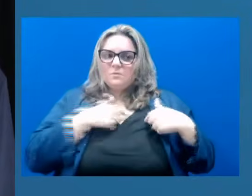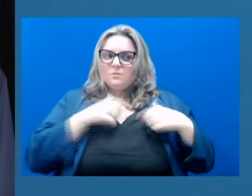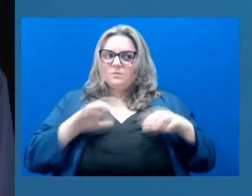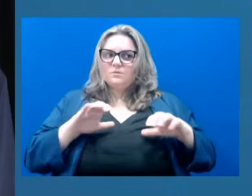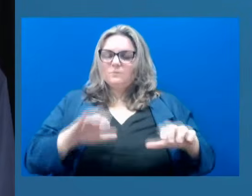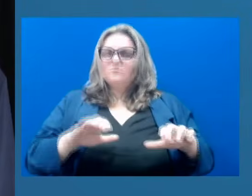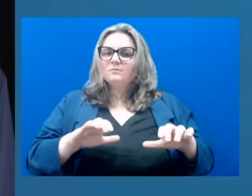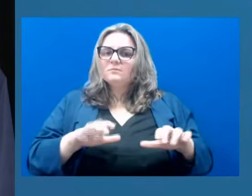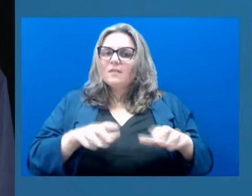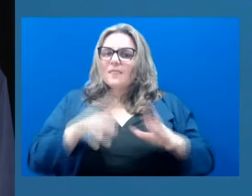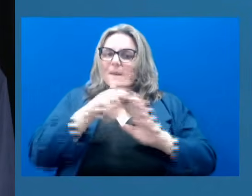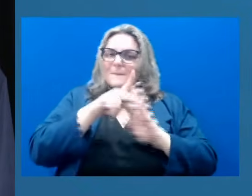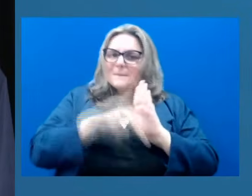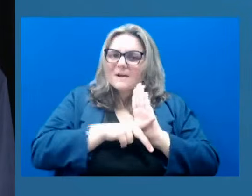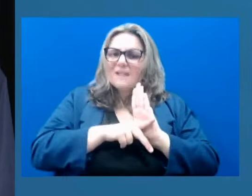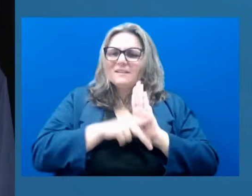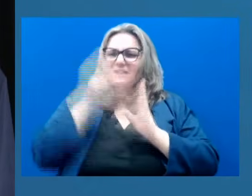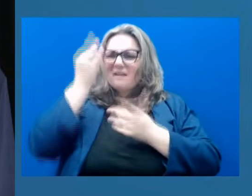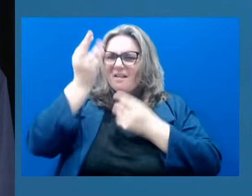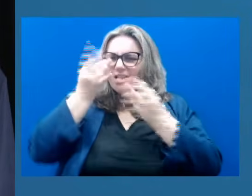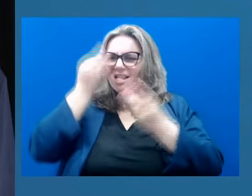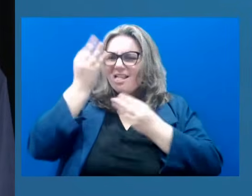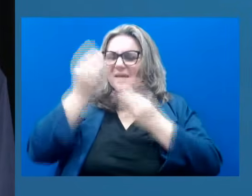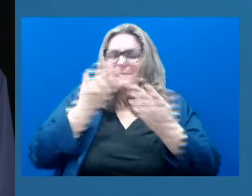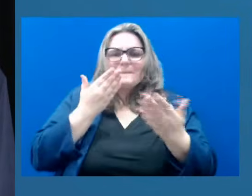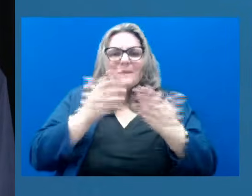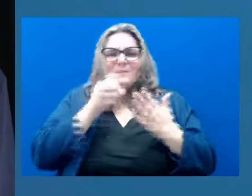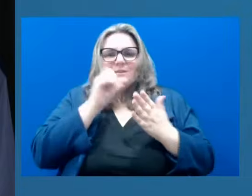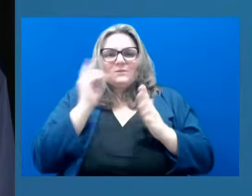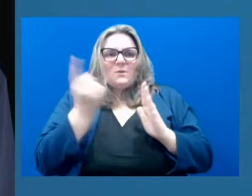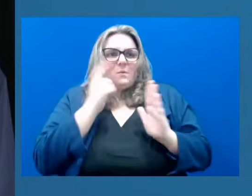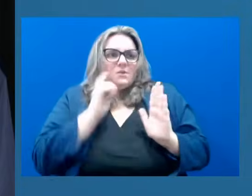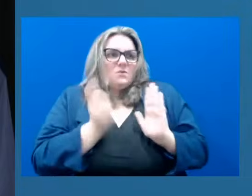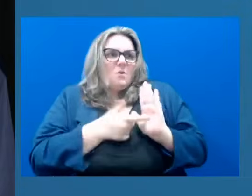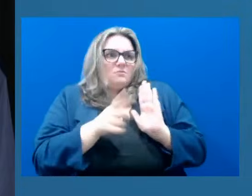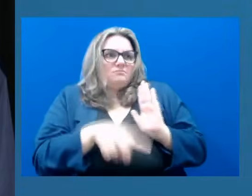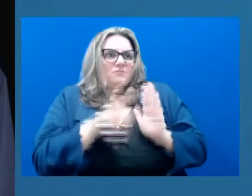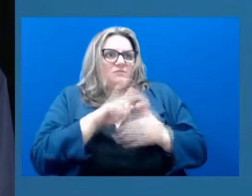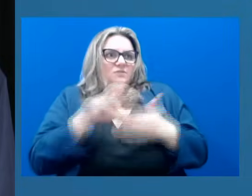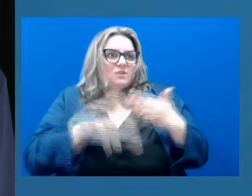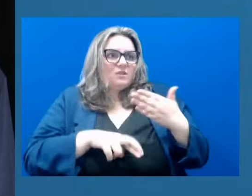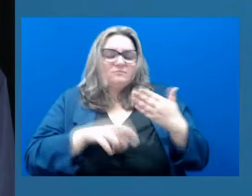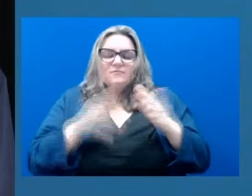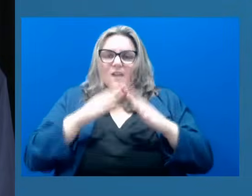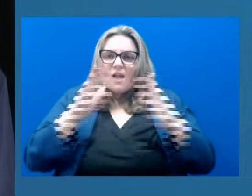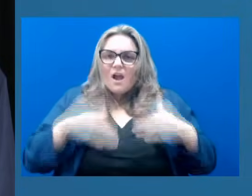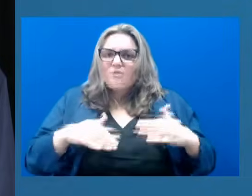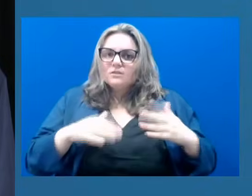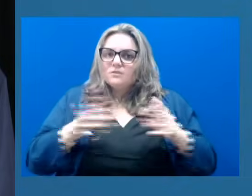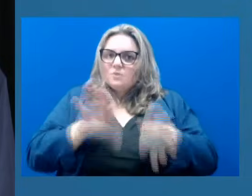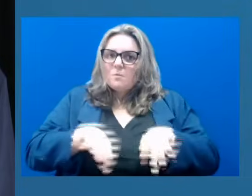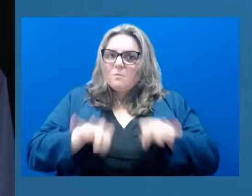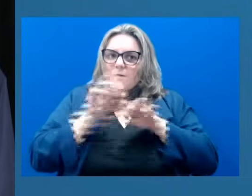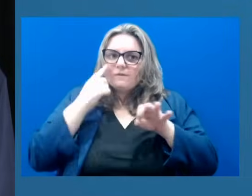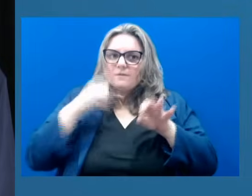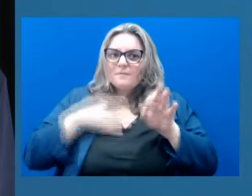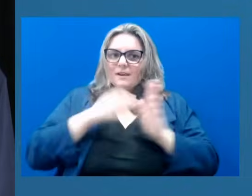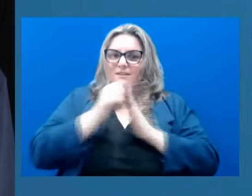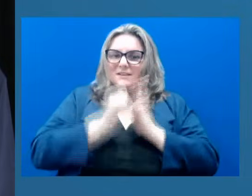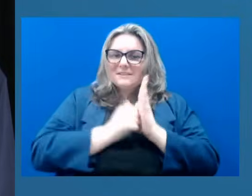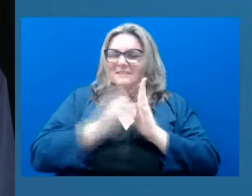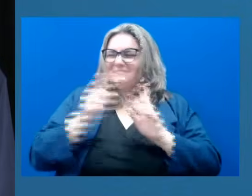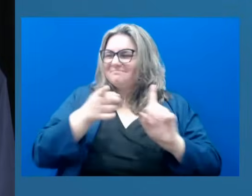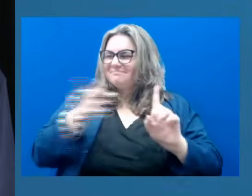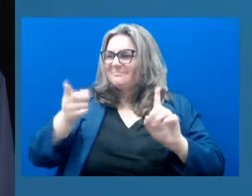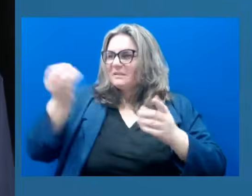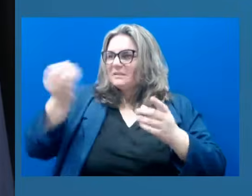that are hard fought. I've made housing the cornerstone of my agenda 4 years ago. When people says, don't talk about housing, it's kind of, you know, people